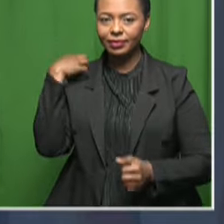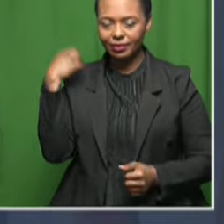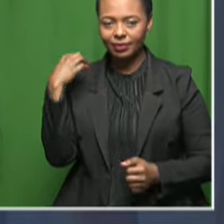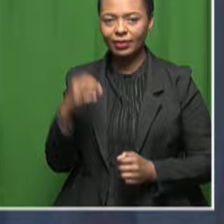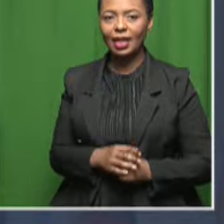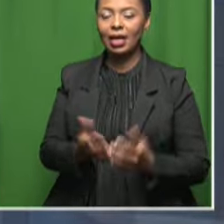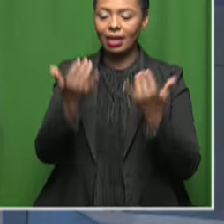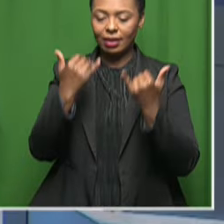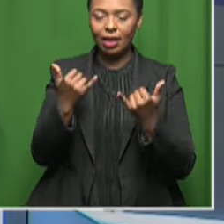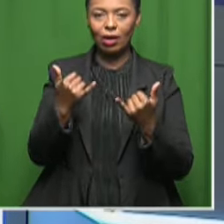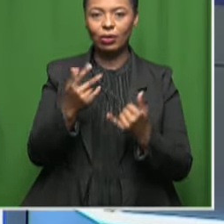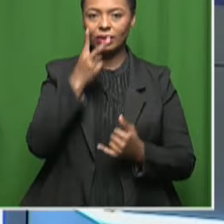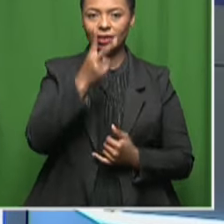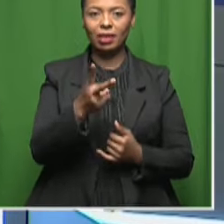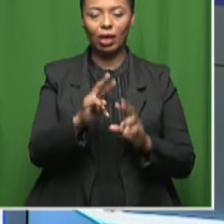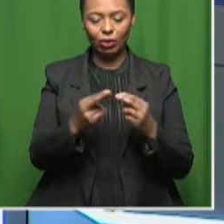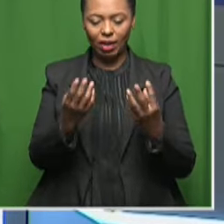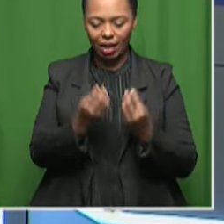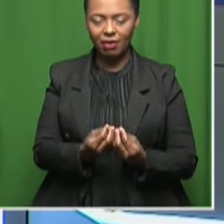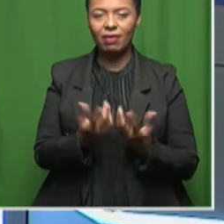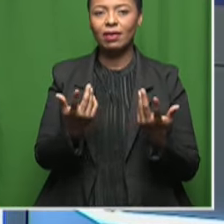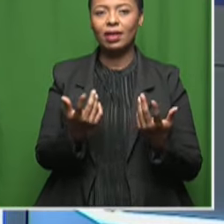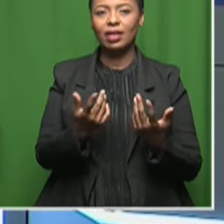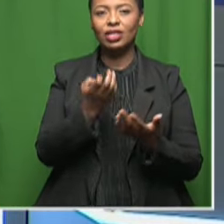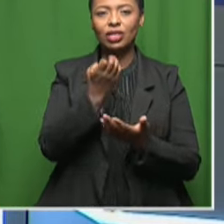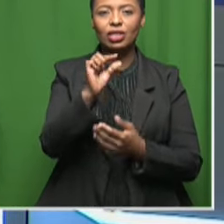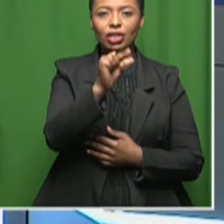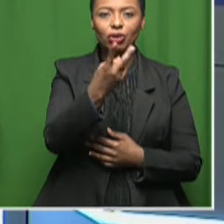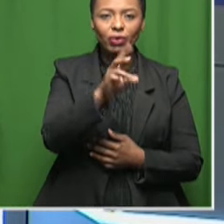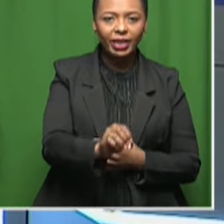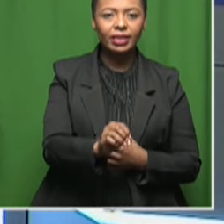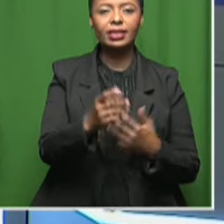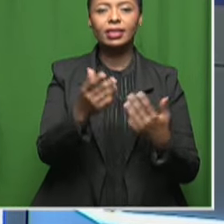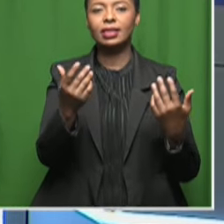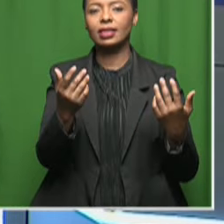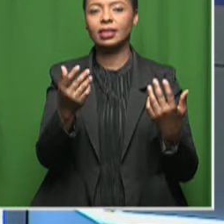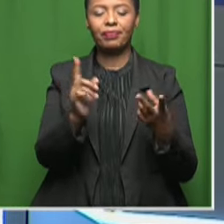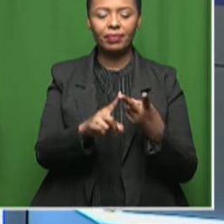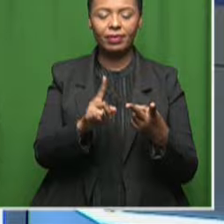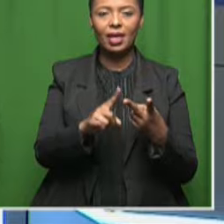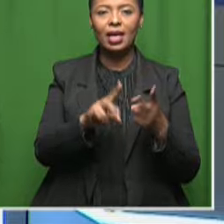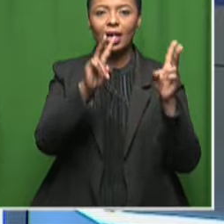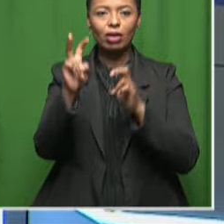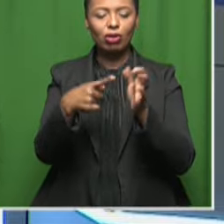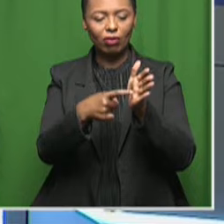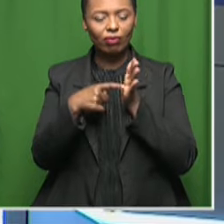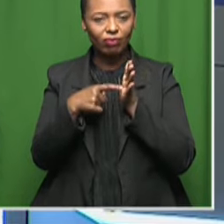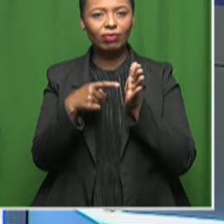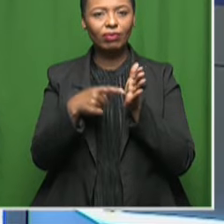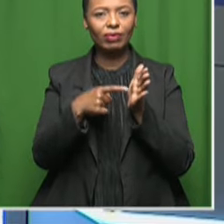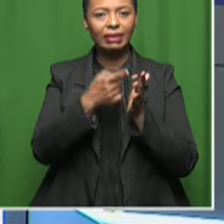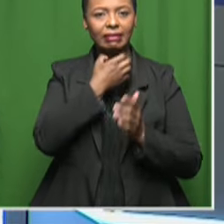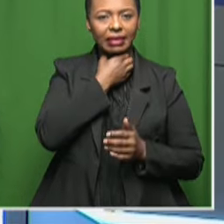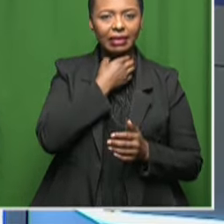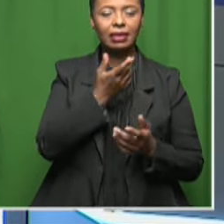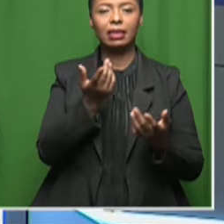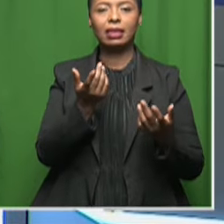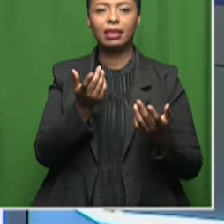that we currently have, your G20 common framework on the treatment of debt, the debt